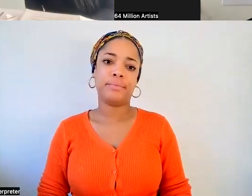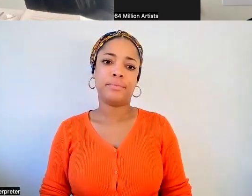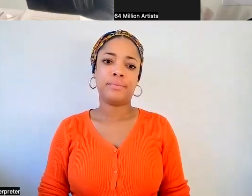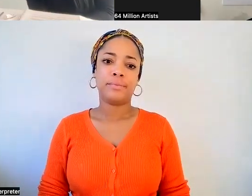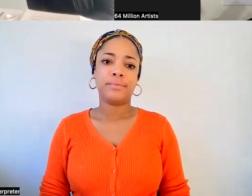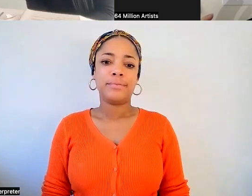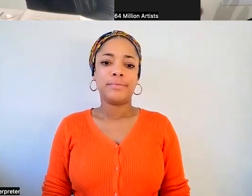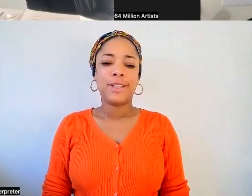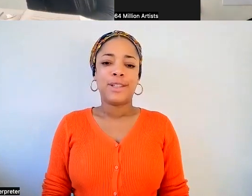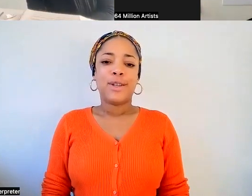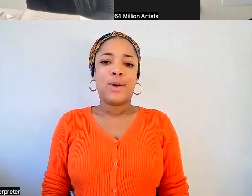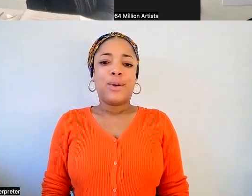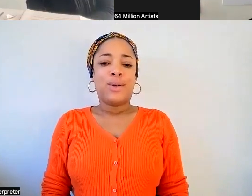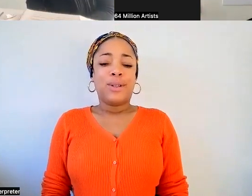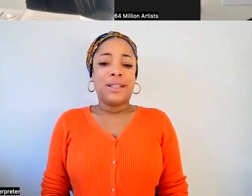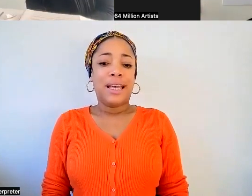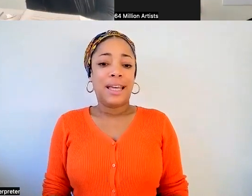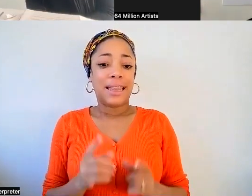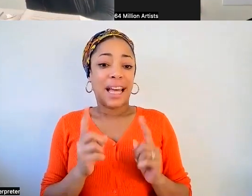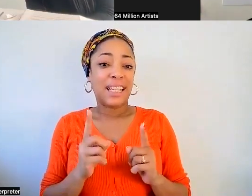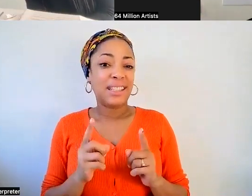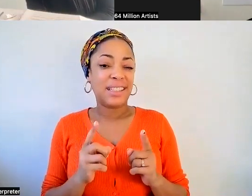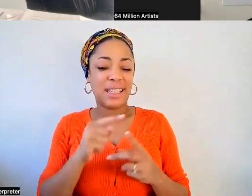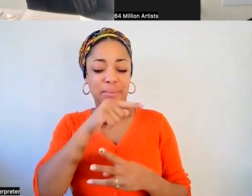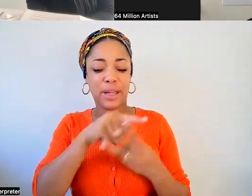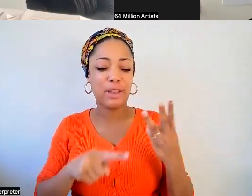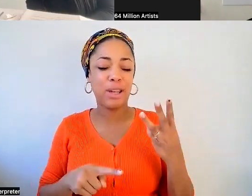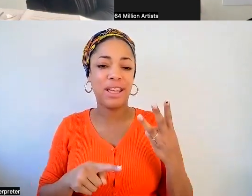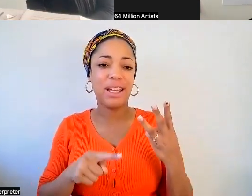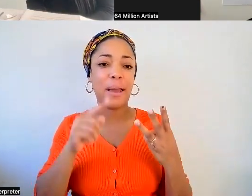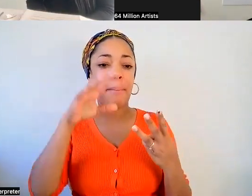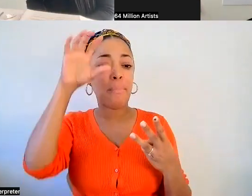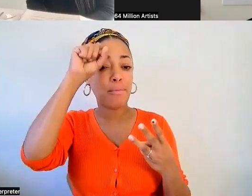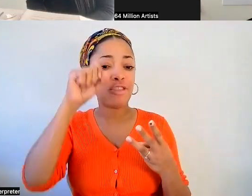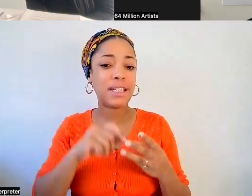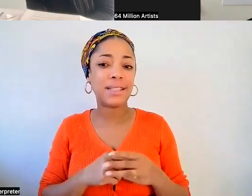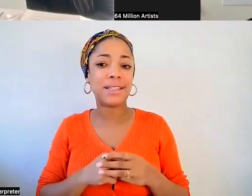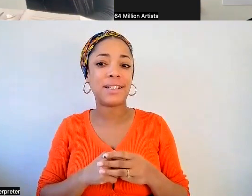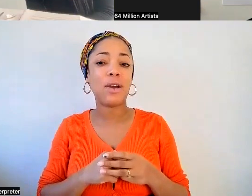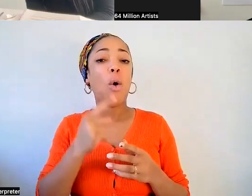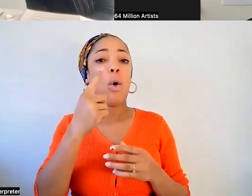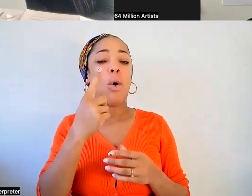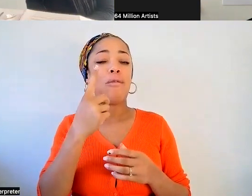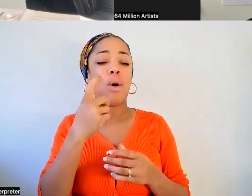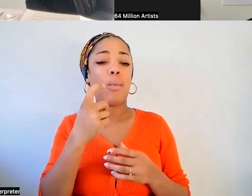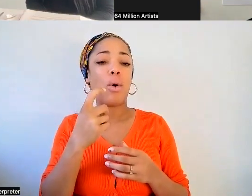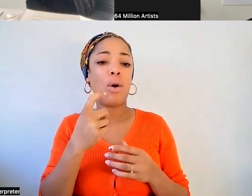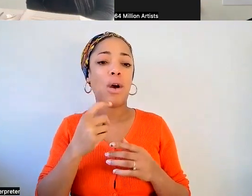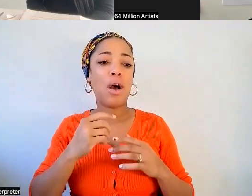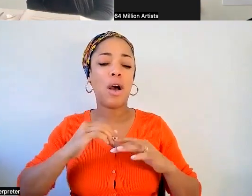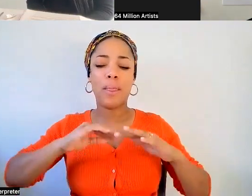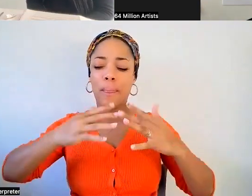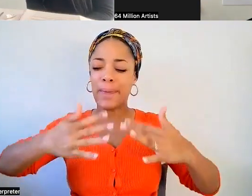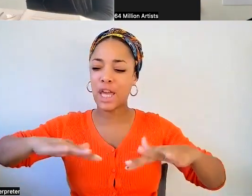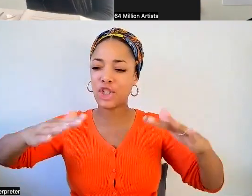So there's my first three sort of memories, strong memories. There's another one of a beach, but I can't